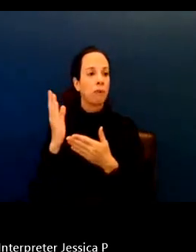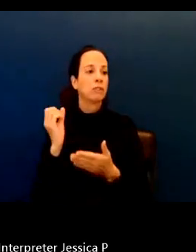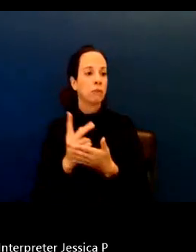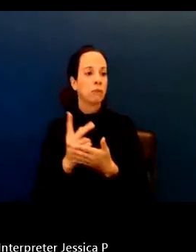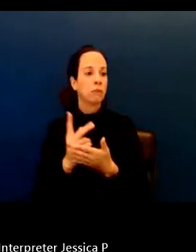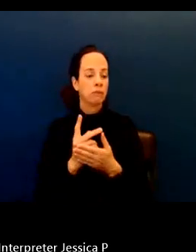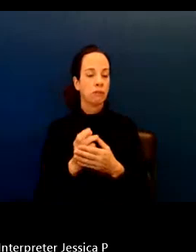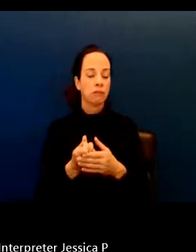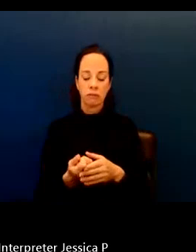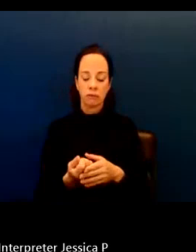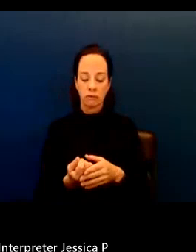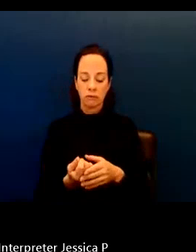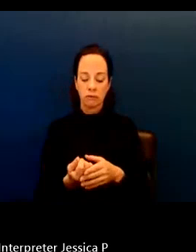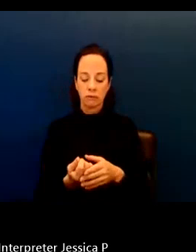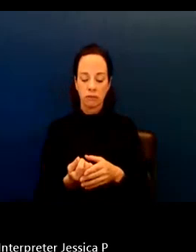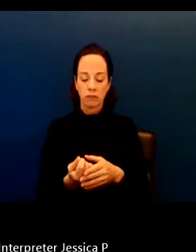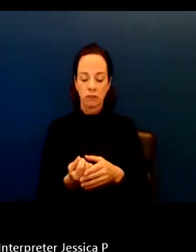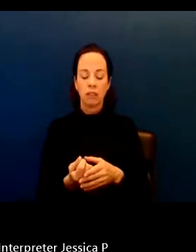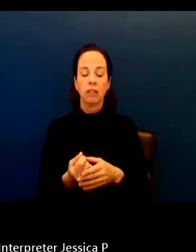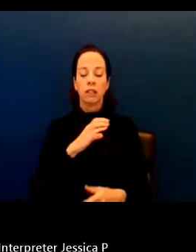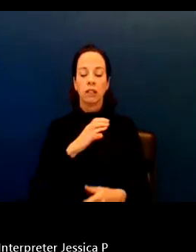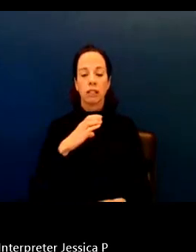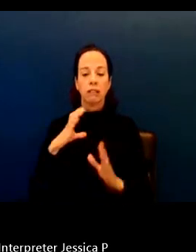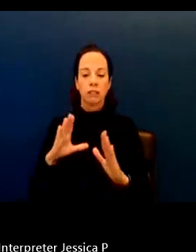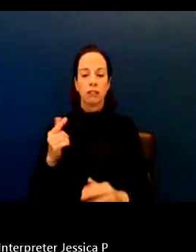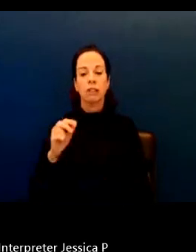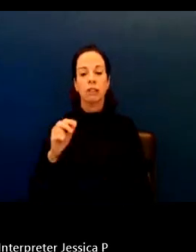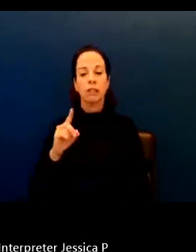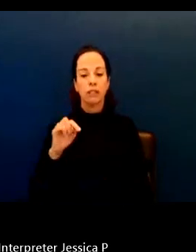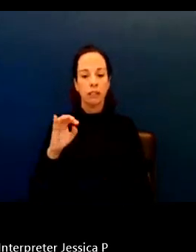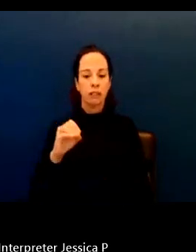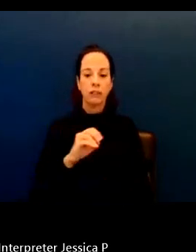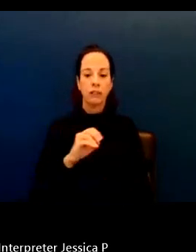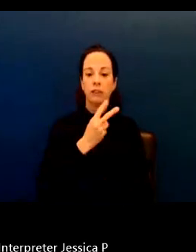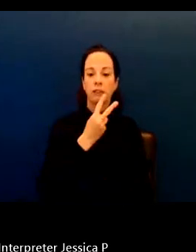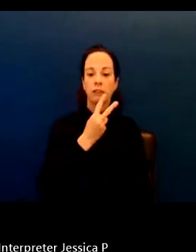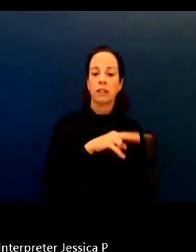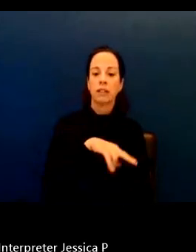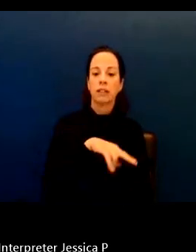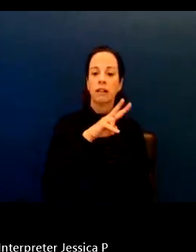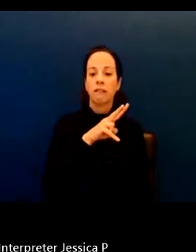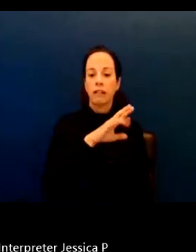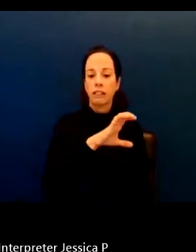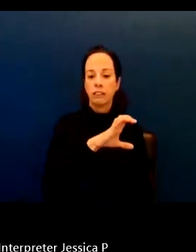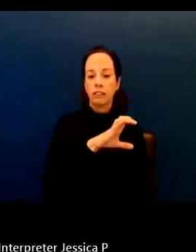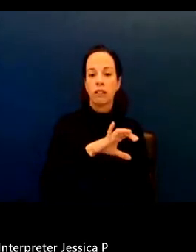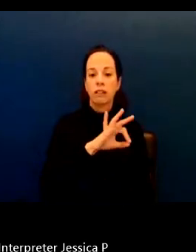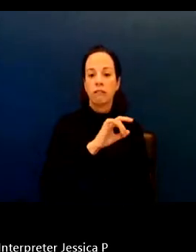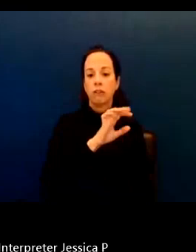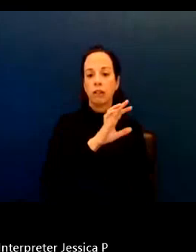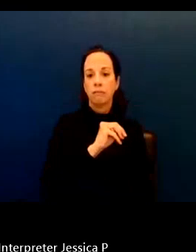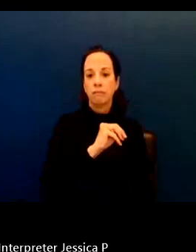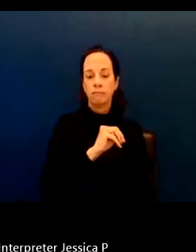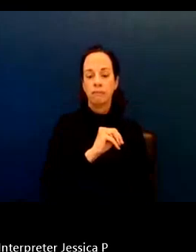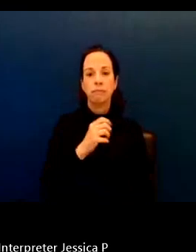Yeah. So moved by Commissioner Gardino, seconded by Vice Chair Falcone. All those in favor? Aye.